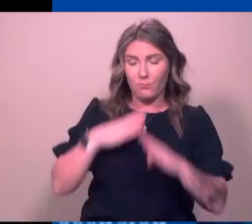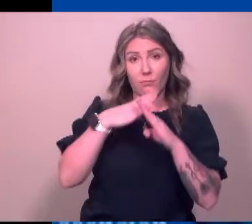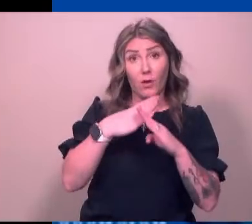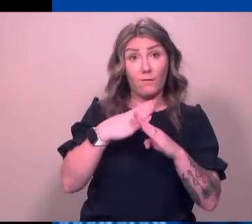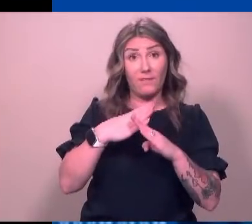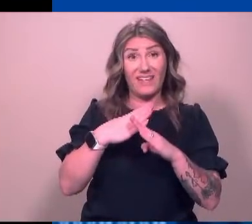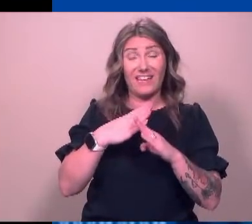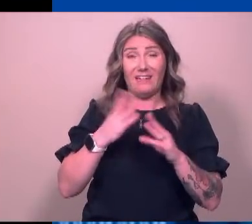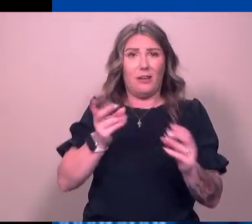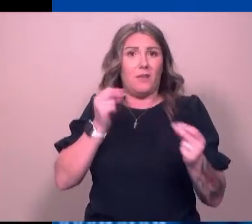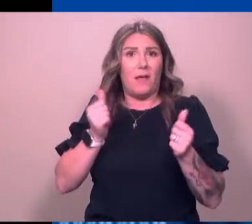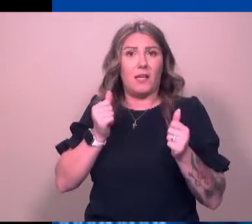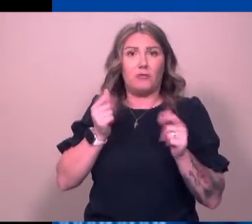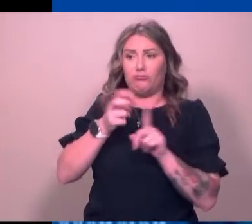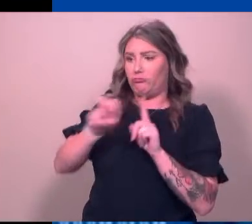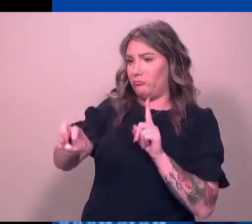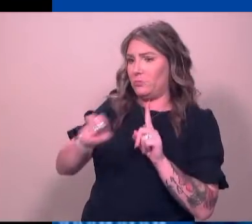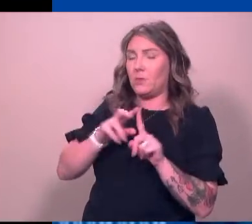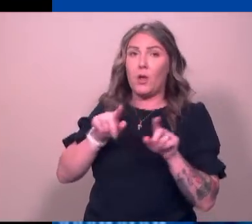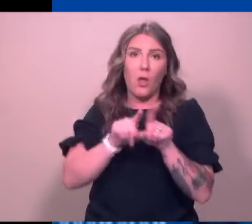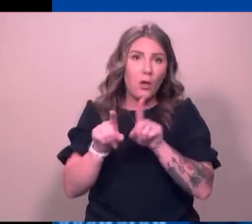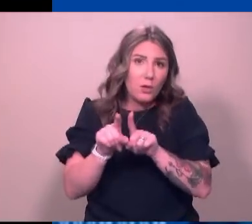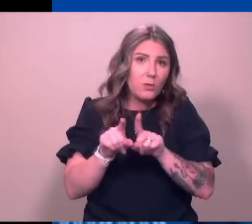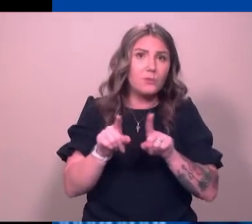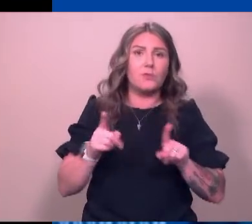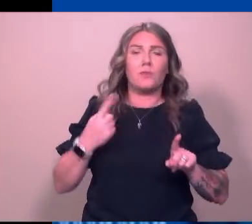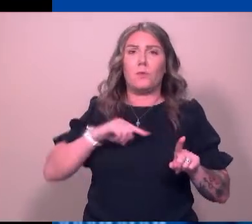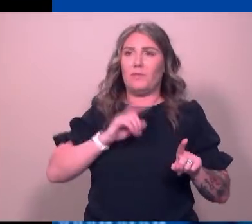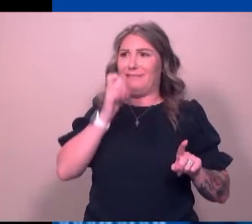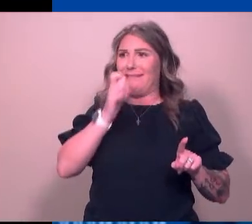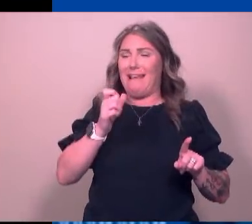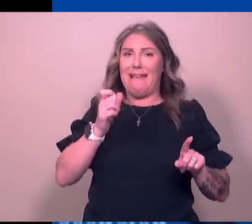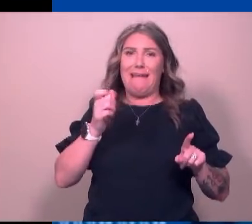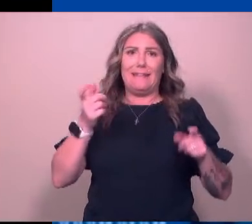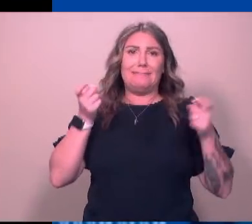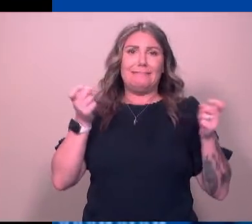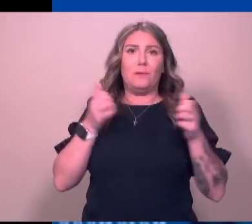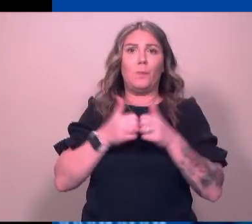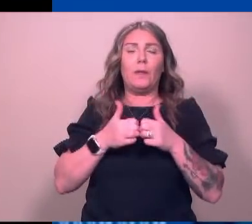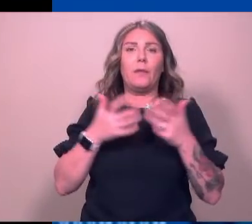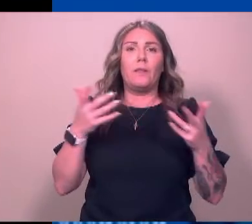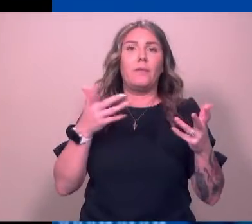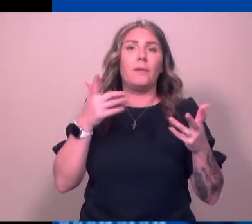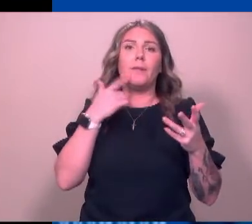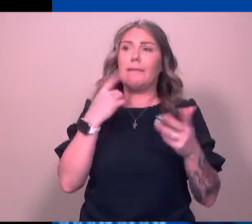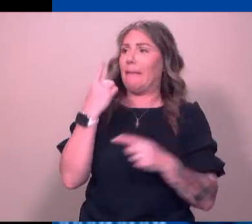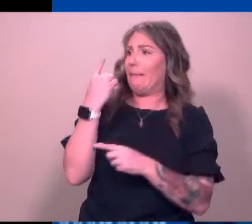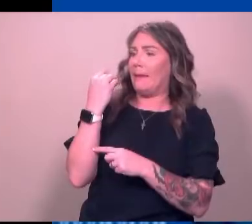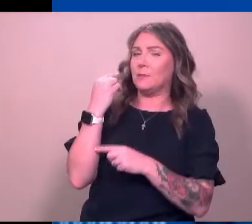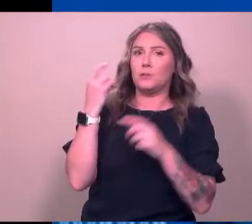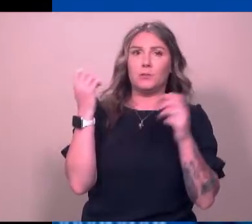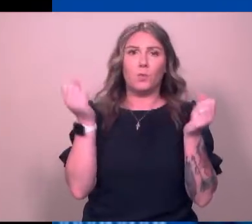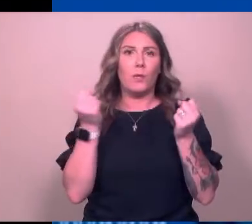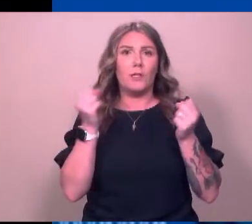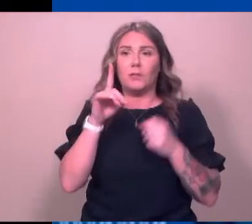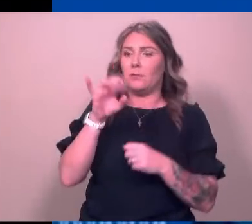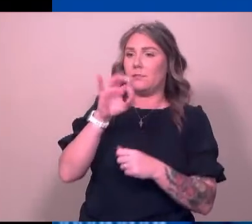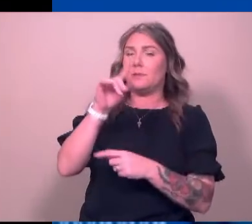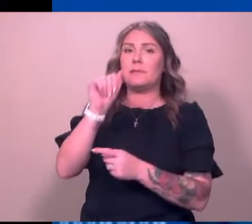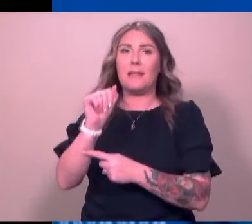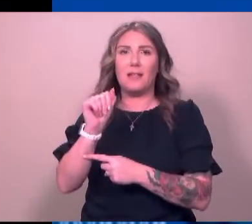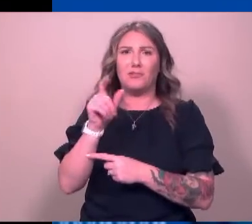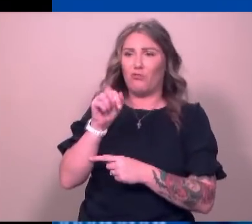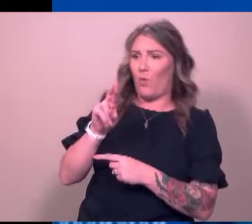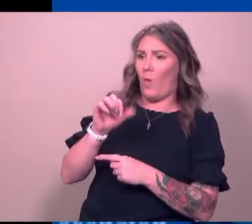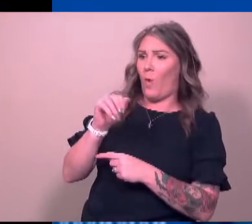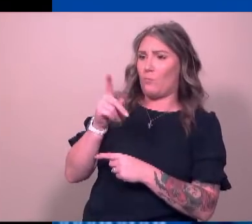transmission of the disease. On top of it, we weren't dealing with last winter with either Delta or Omicron. We were